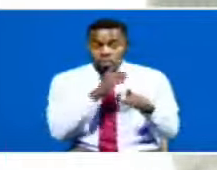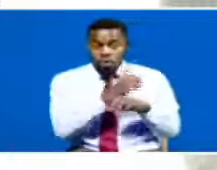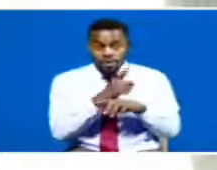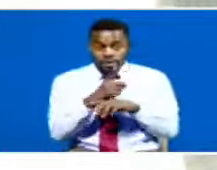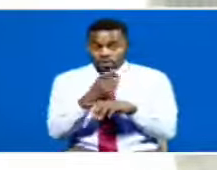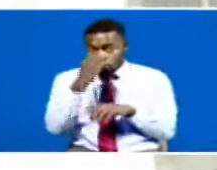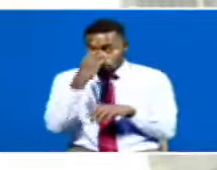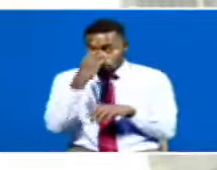adhere to the Constitution.